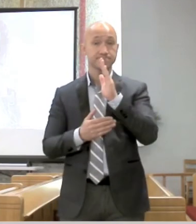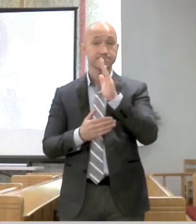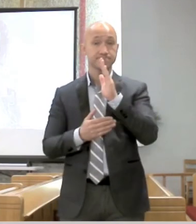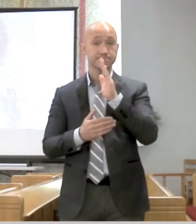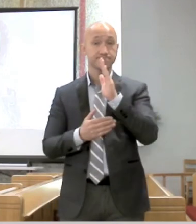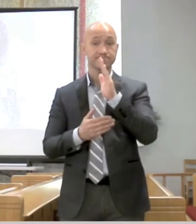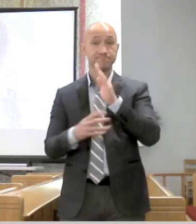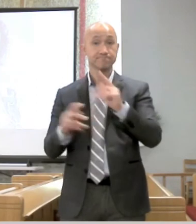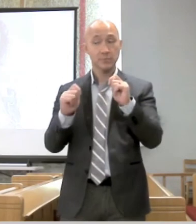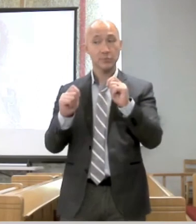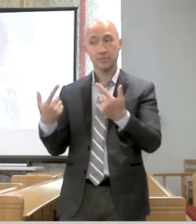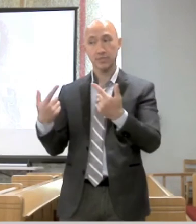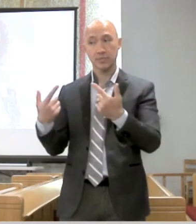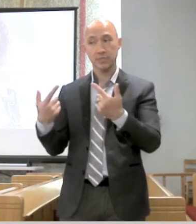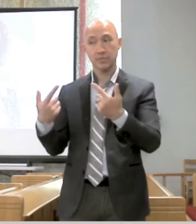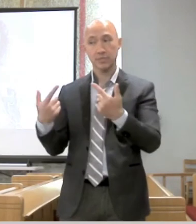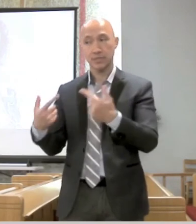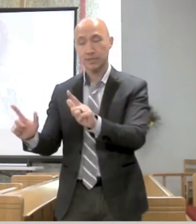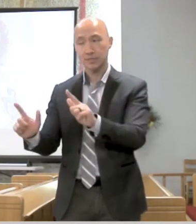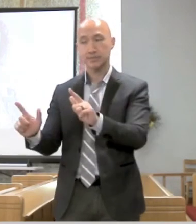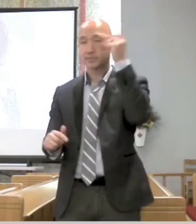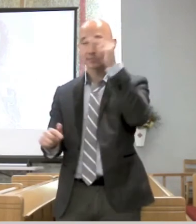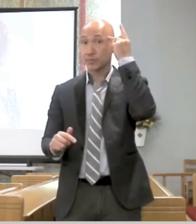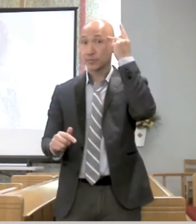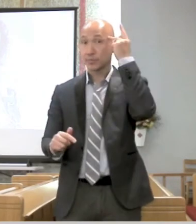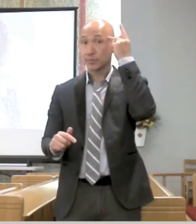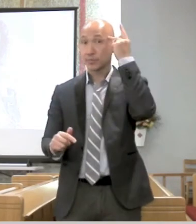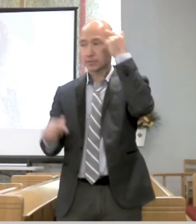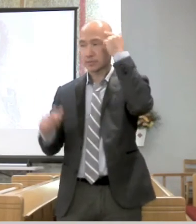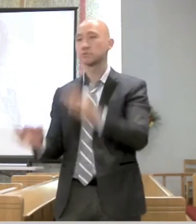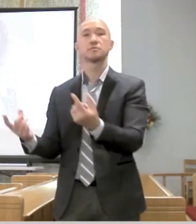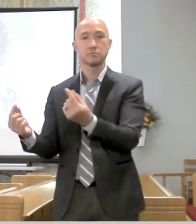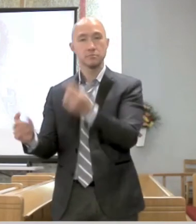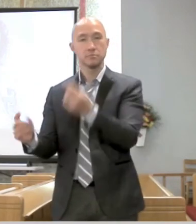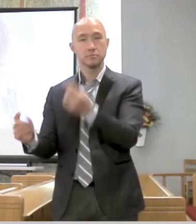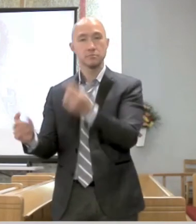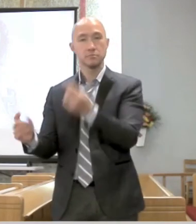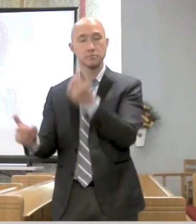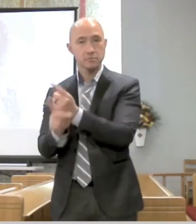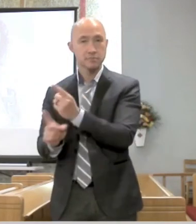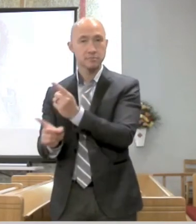he trying to give Pilate a sign? Hey, do the right thing.